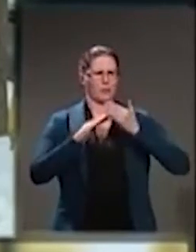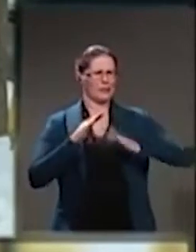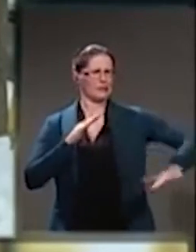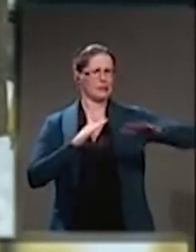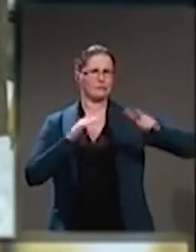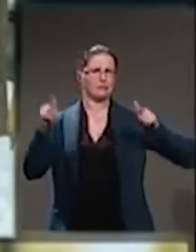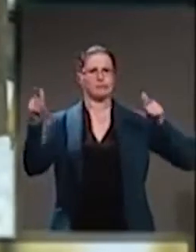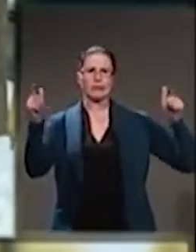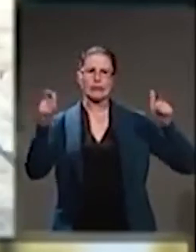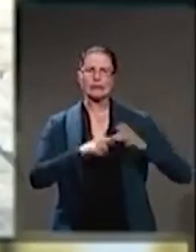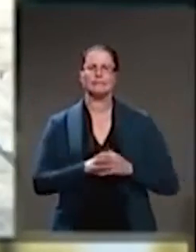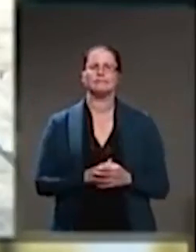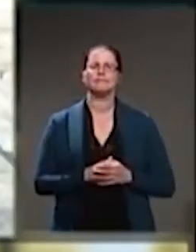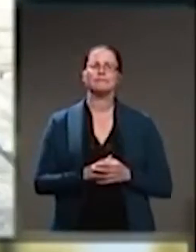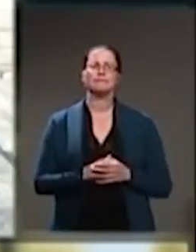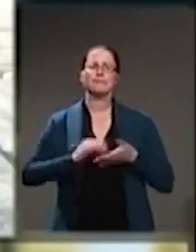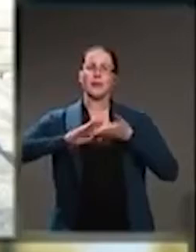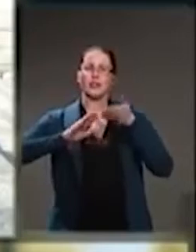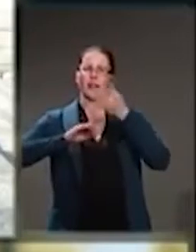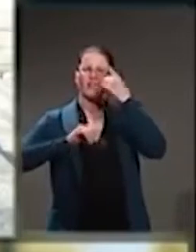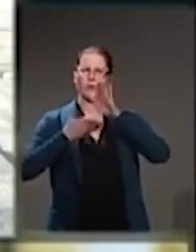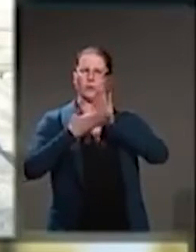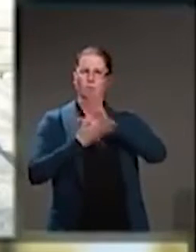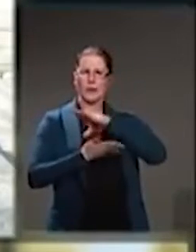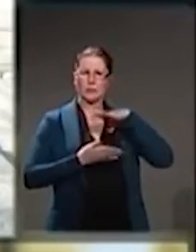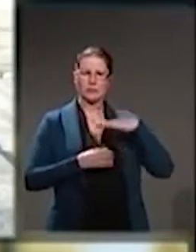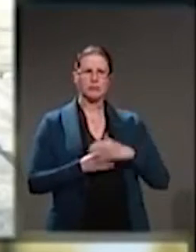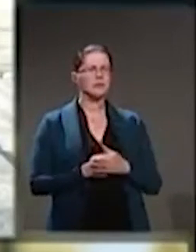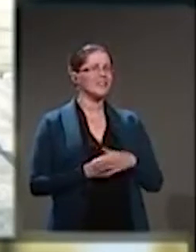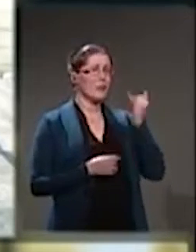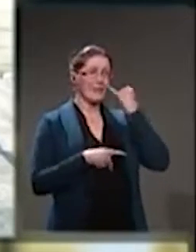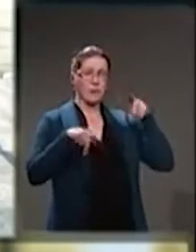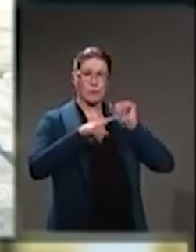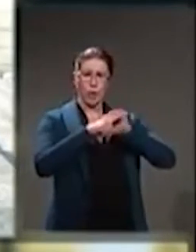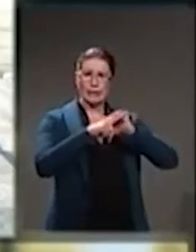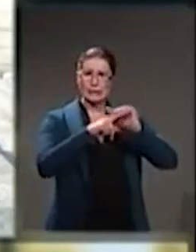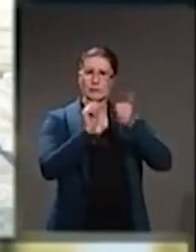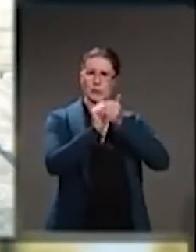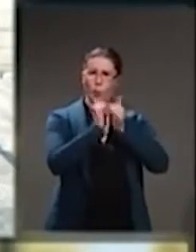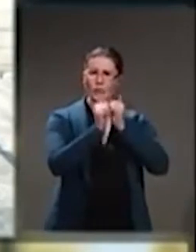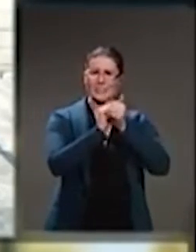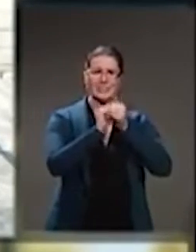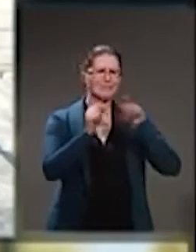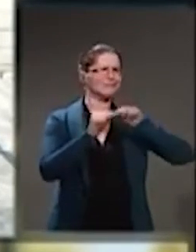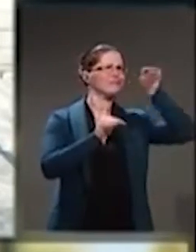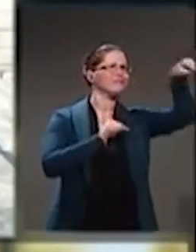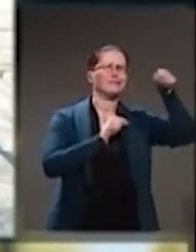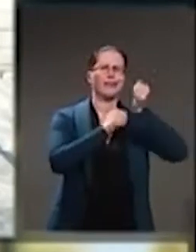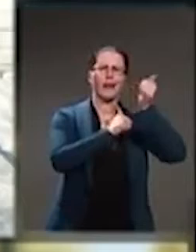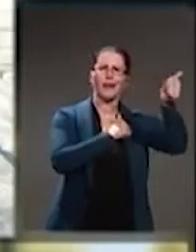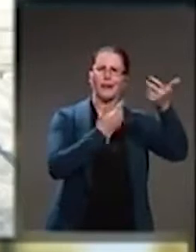of the School Advisory Council. They have to go off the peninsula to practice, and that tells me that there aren't enough gym facilities on the peninsula